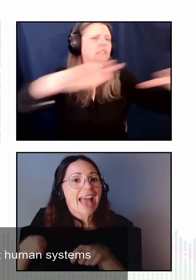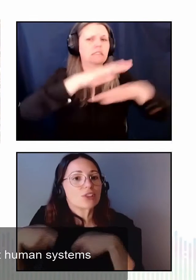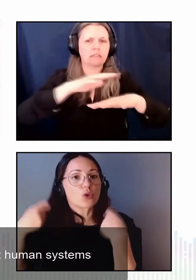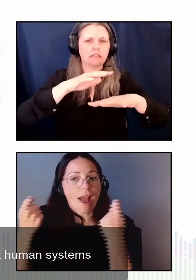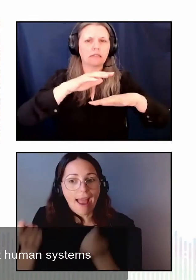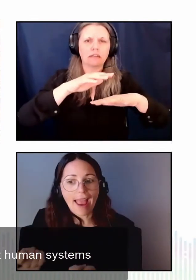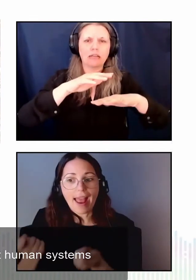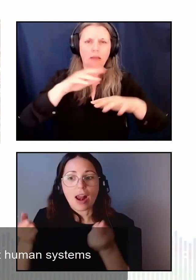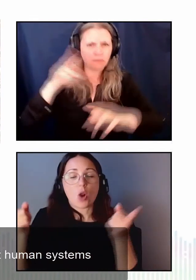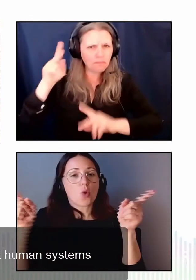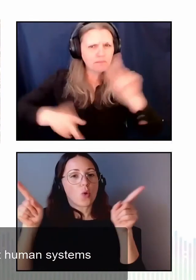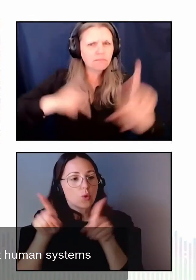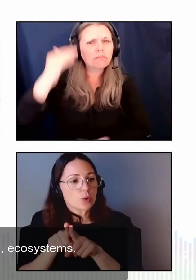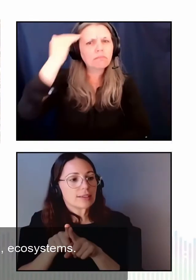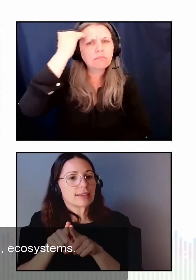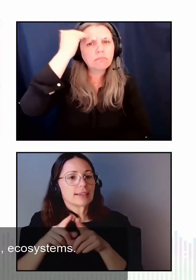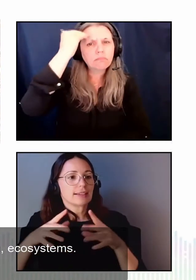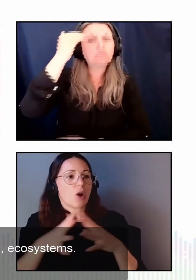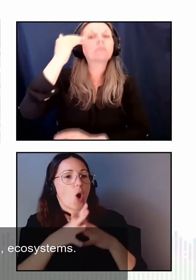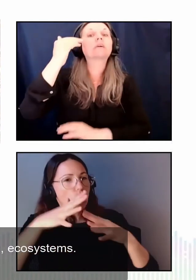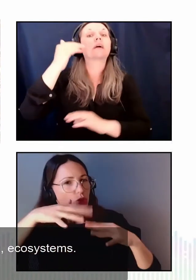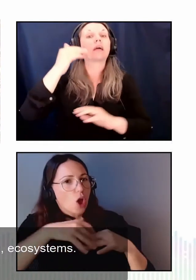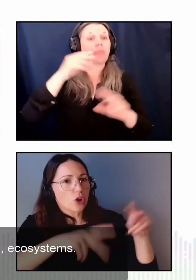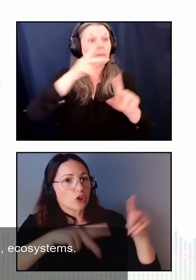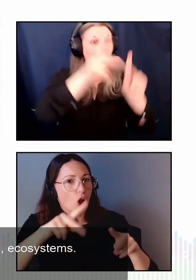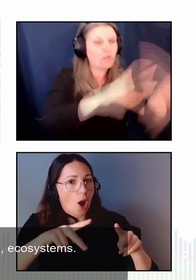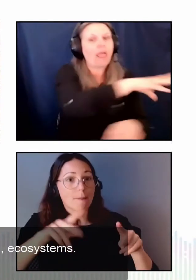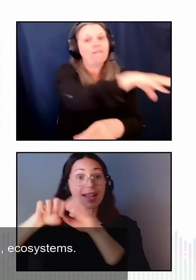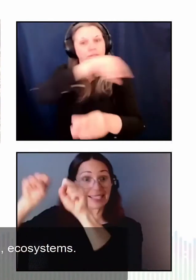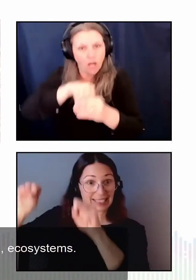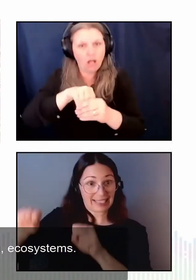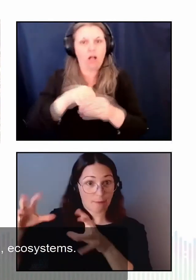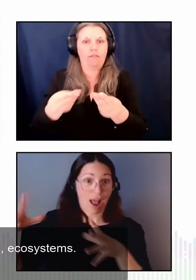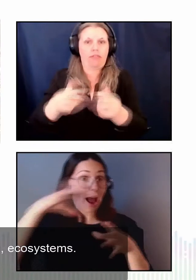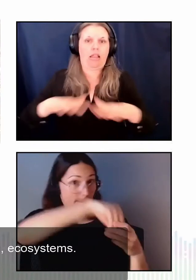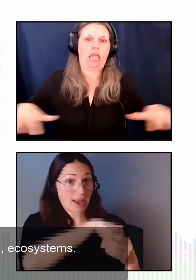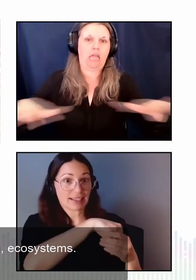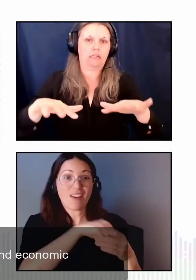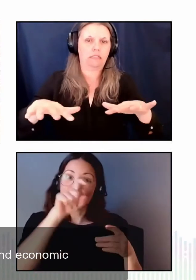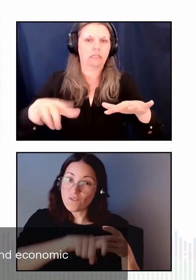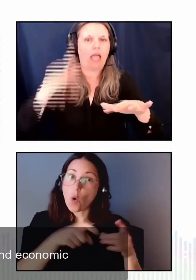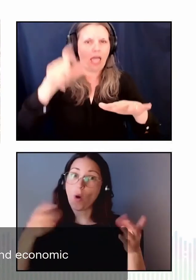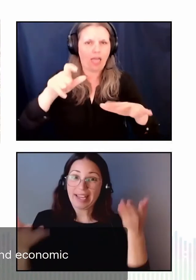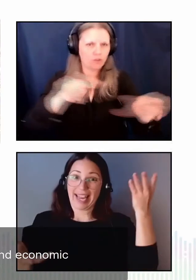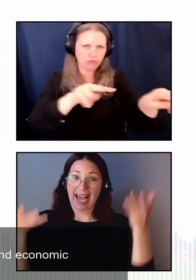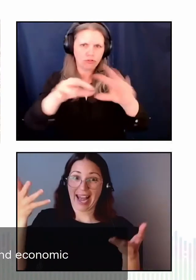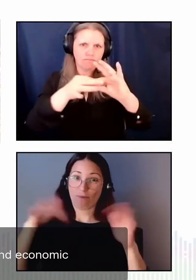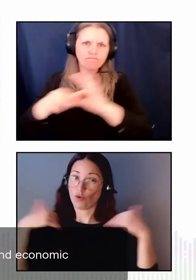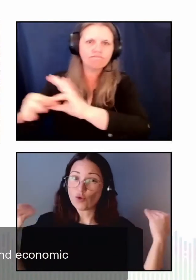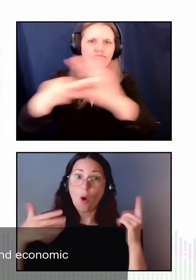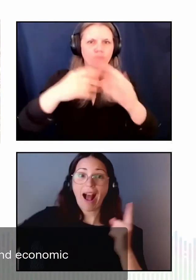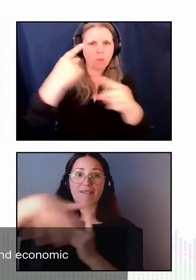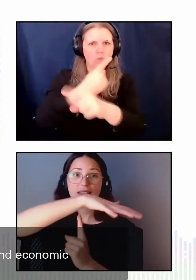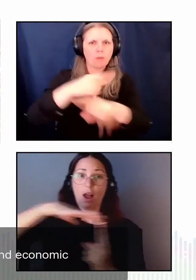understood that human systems are part of and must remain in balance with ecosystems. The outcome and effect of these